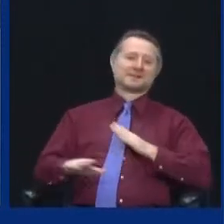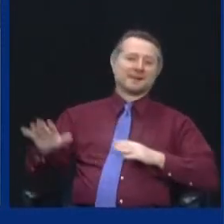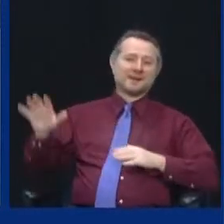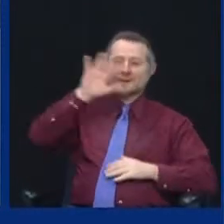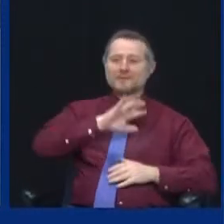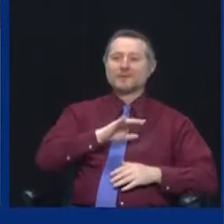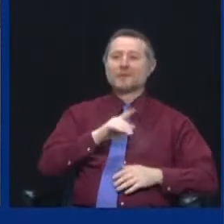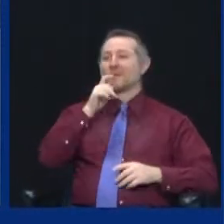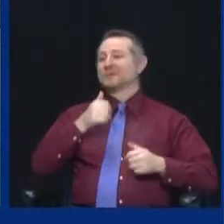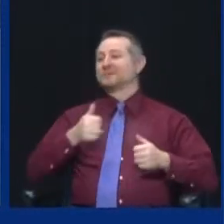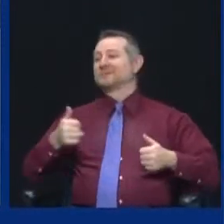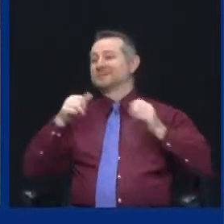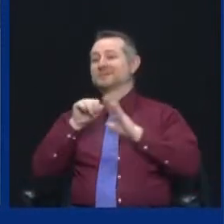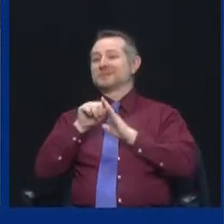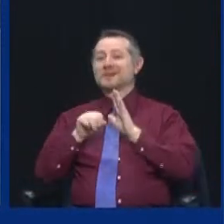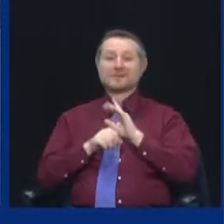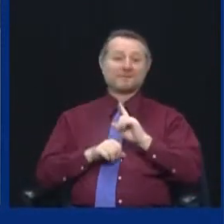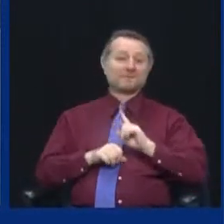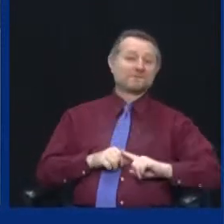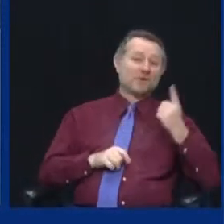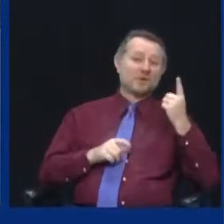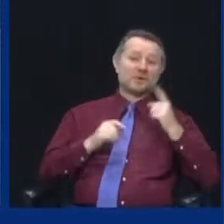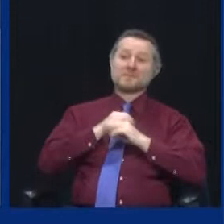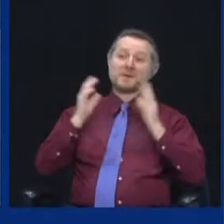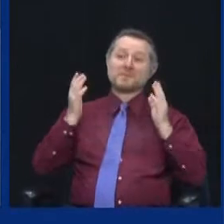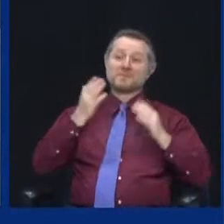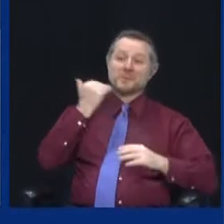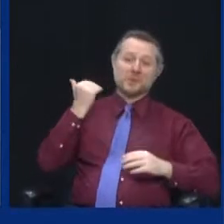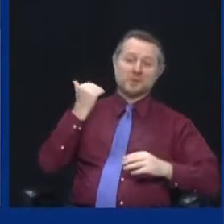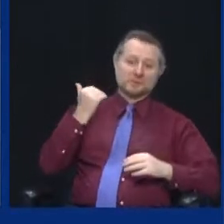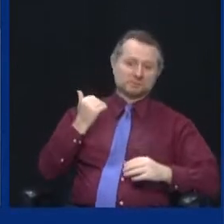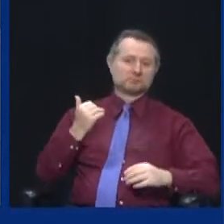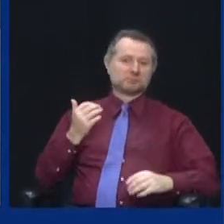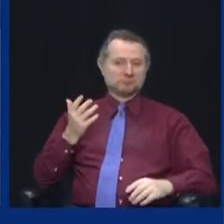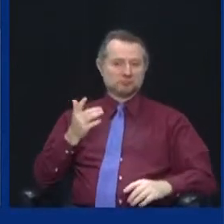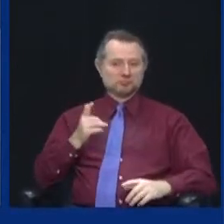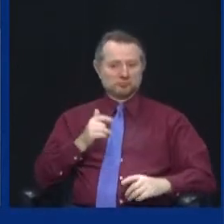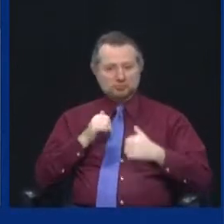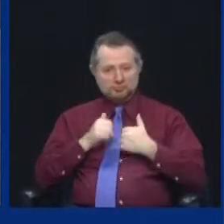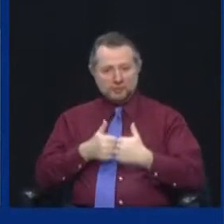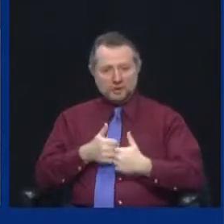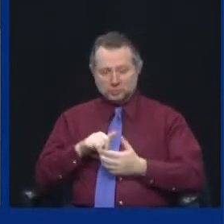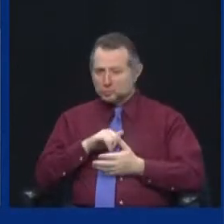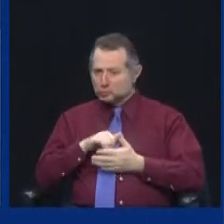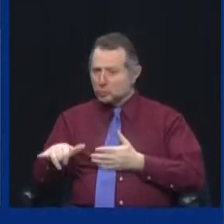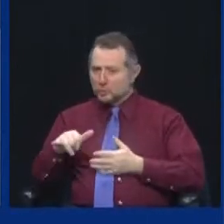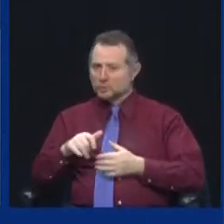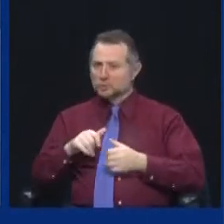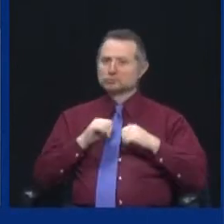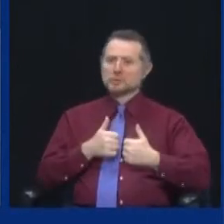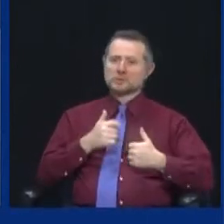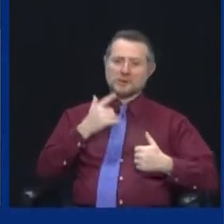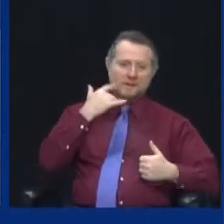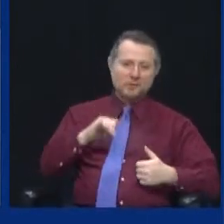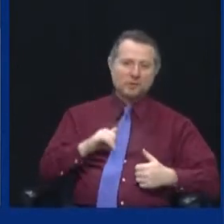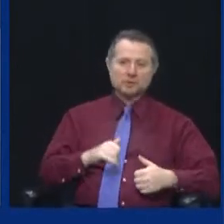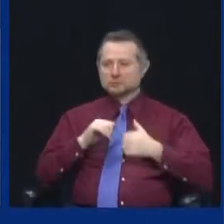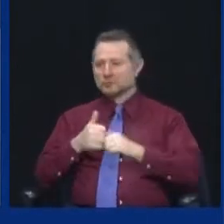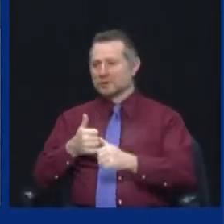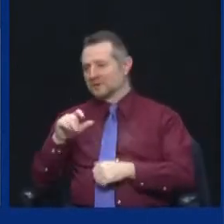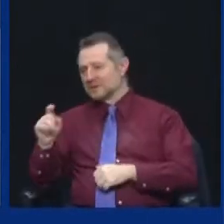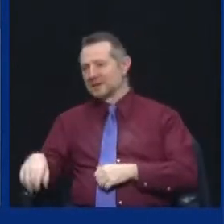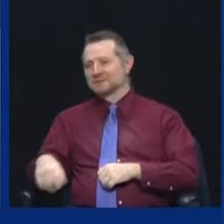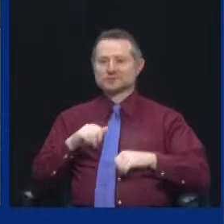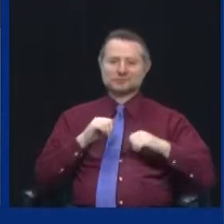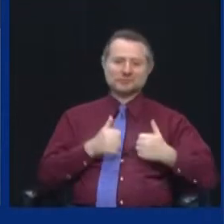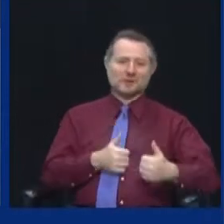does that first? Because it's a challenge to New York, it's a challenge to California, it's a challenge to Texas, it's a challenge to